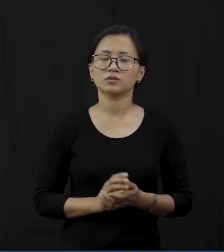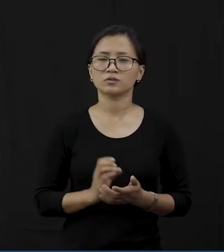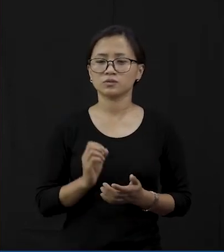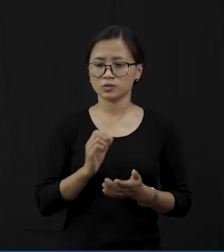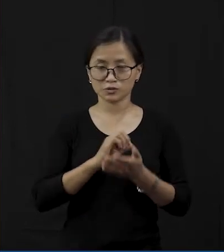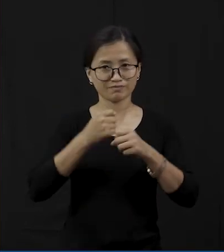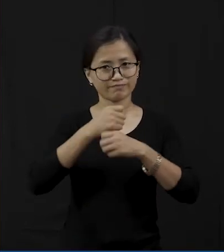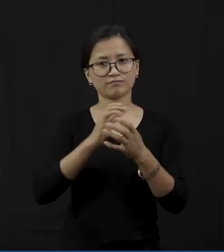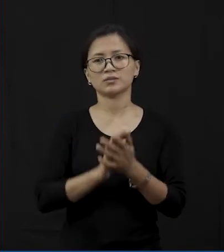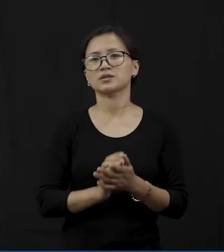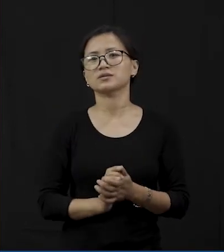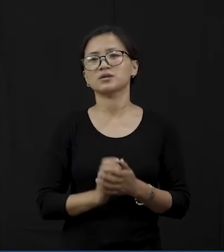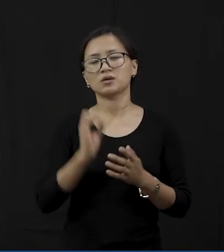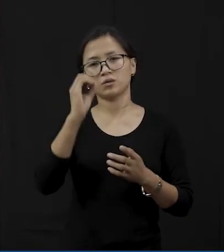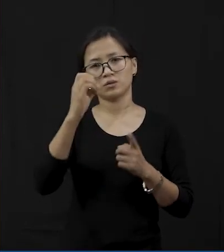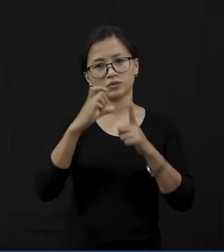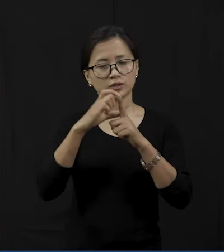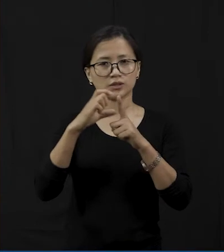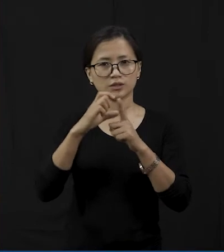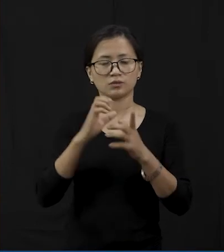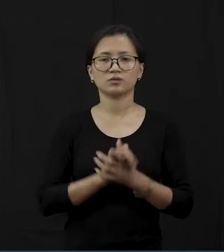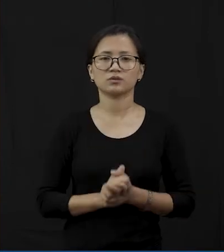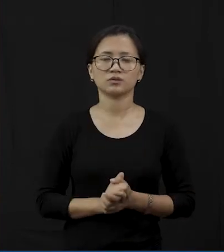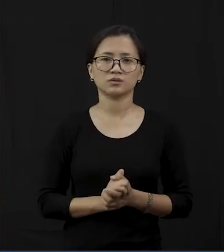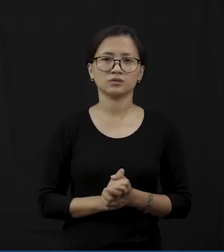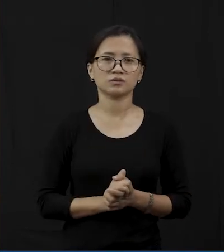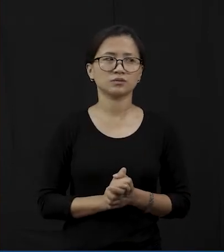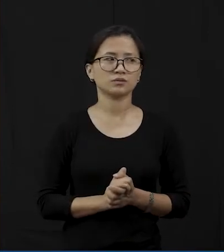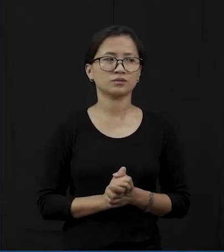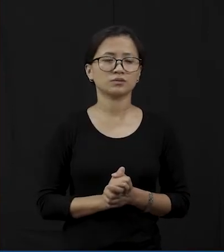odd, which is not divisible by 2.